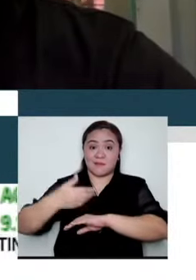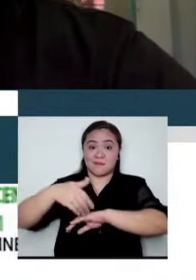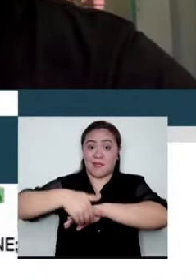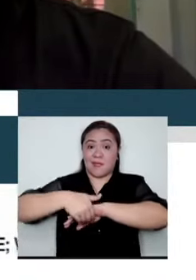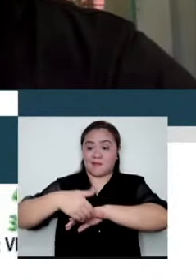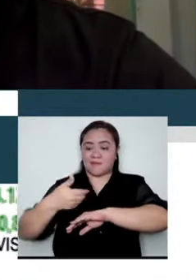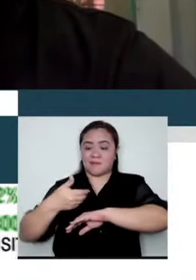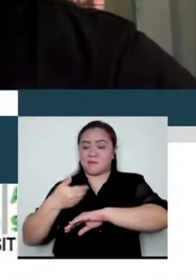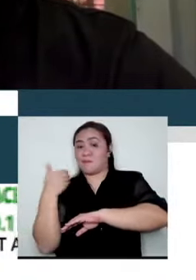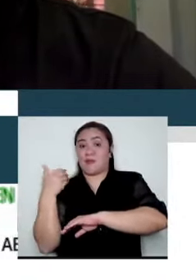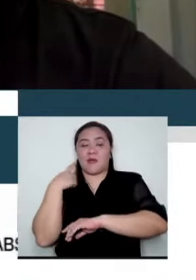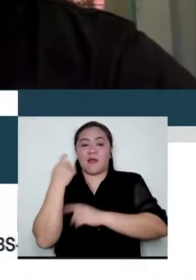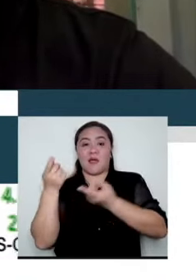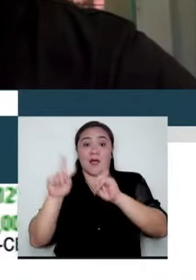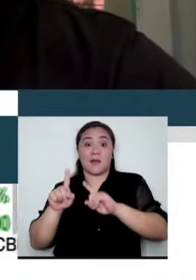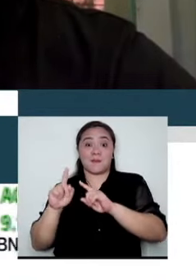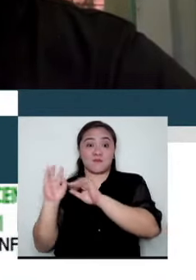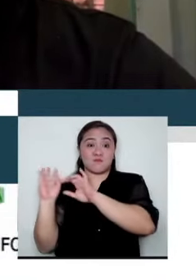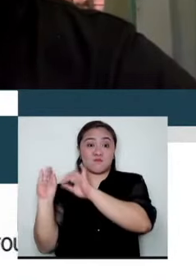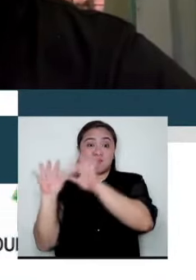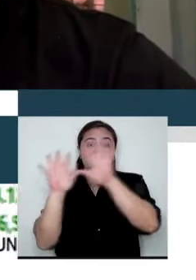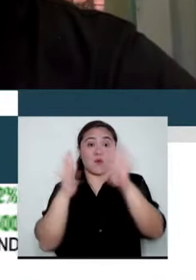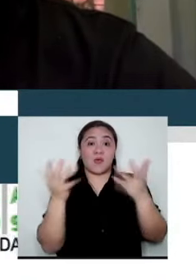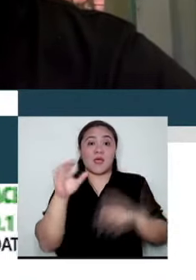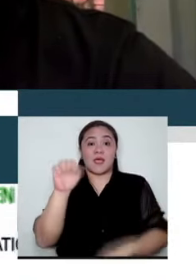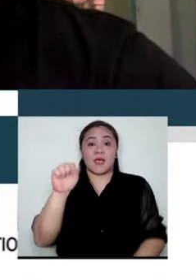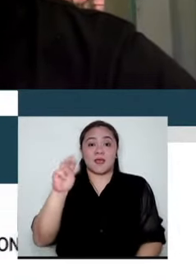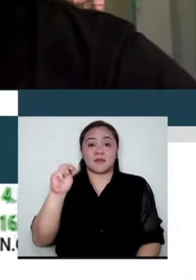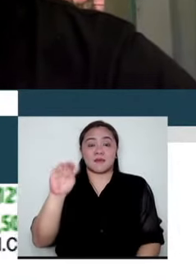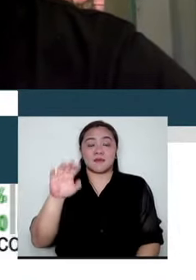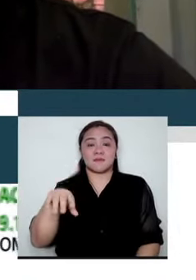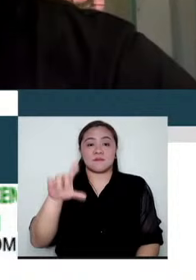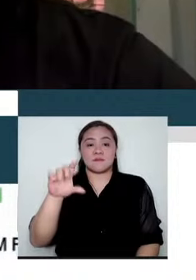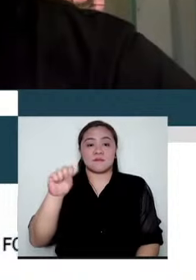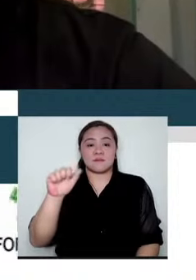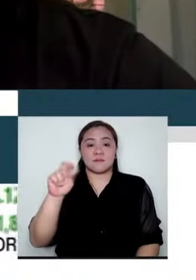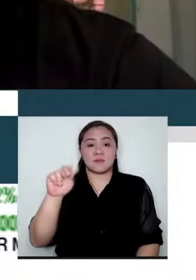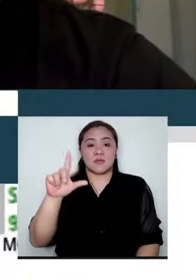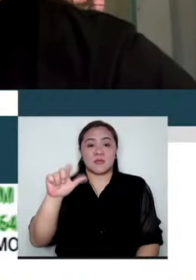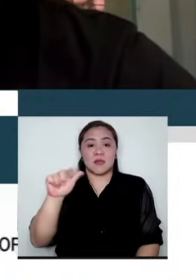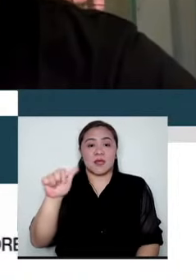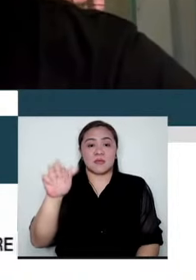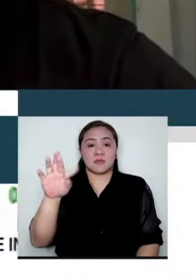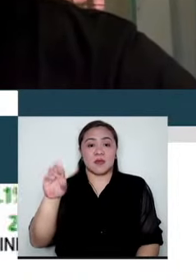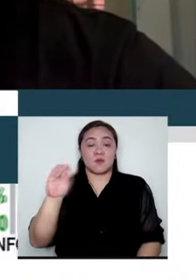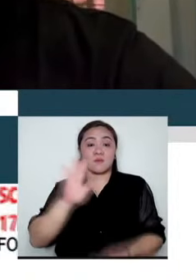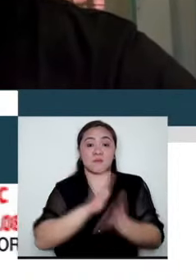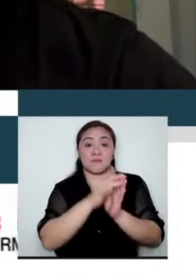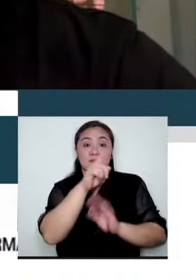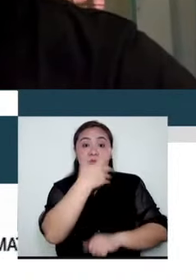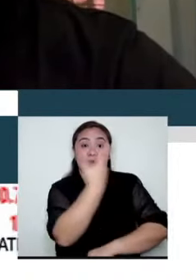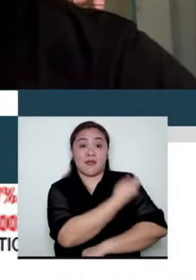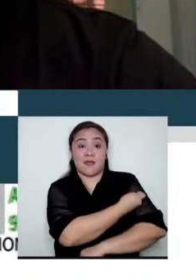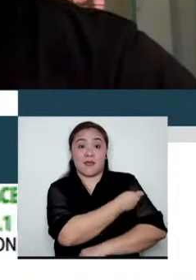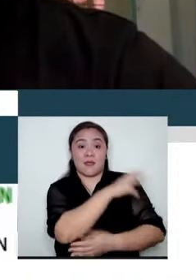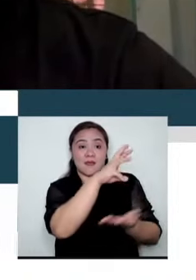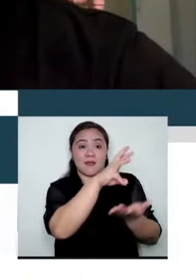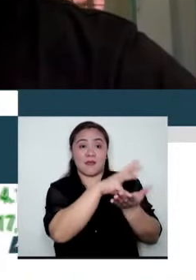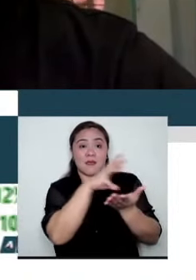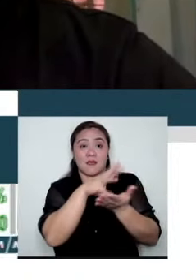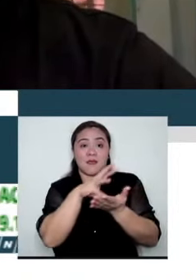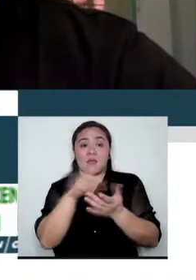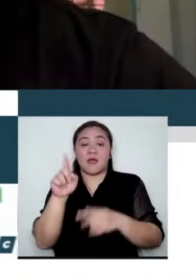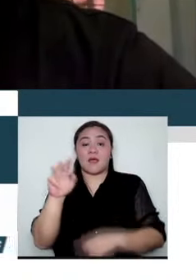situation in SM San Lazaro, supposed to be vaccination site, our website was